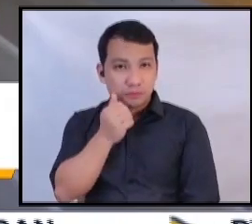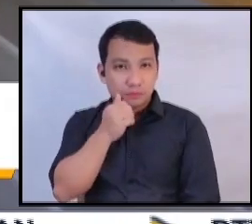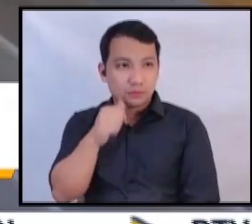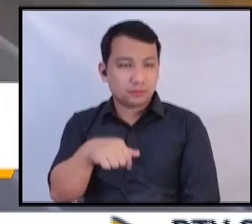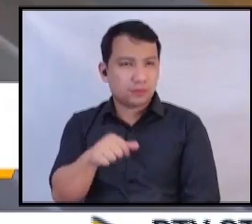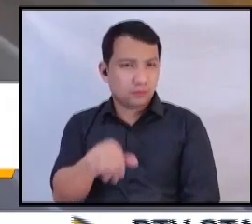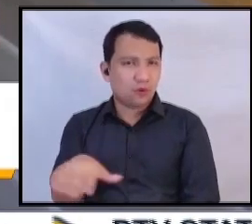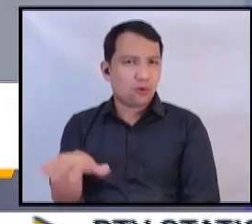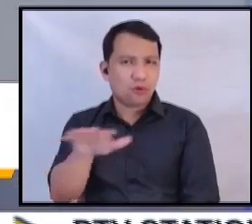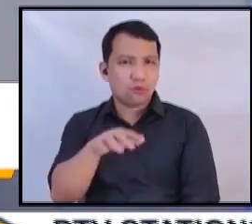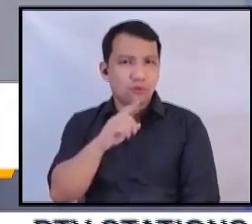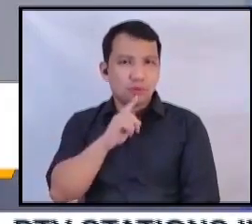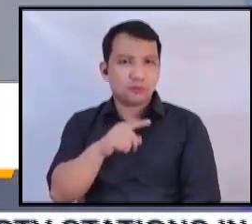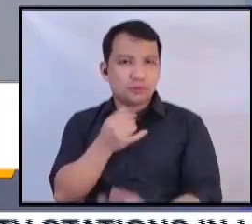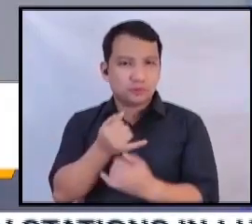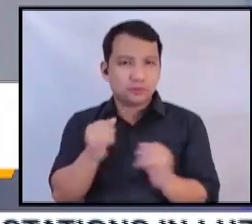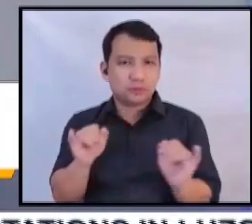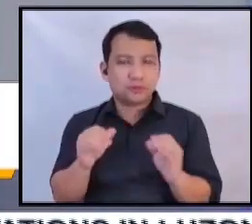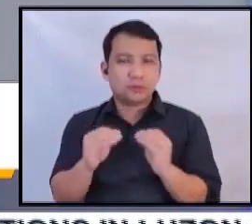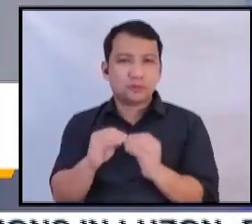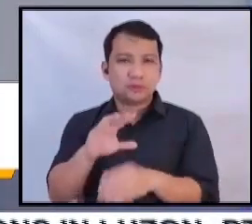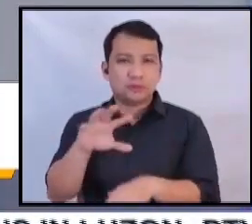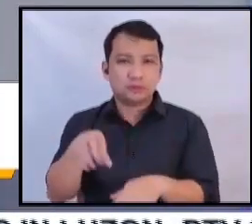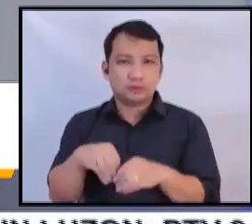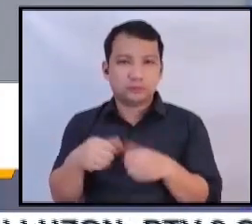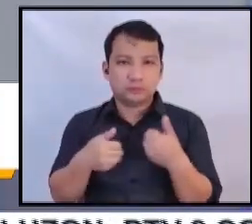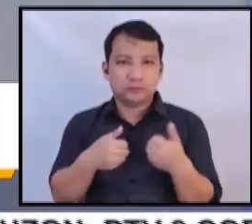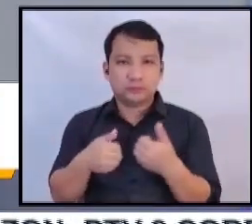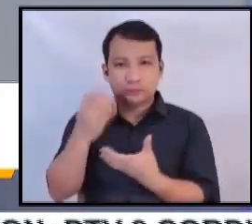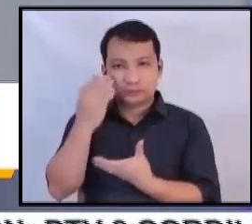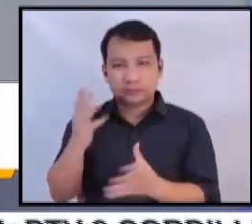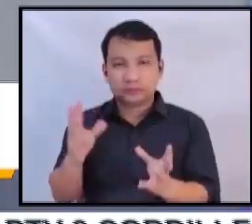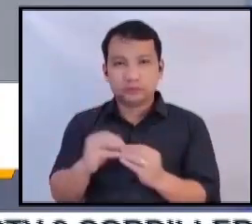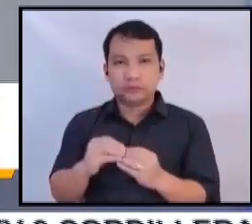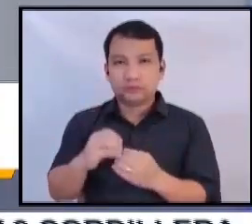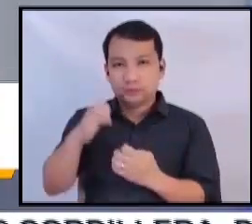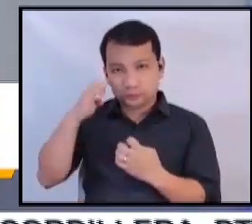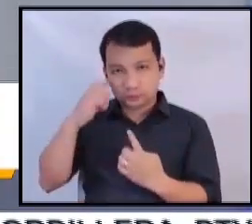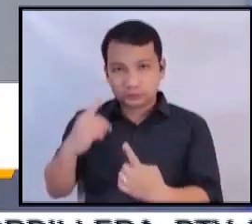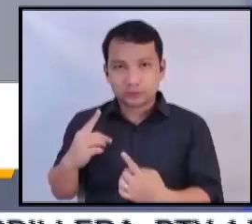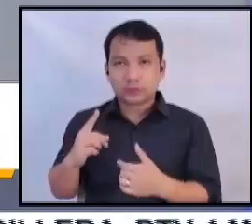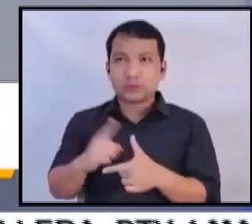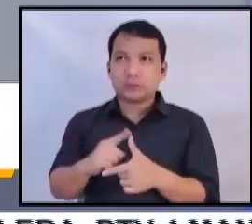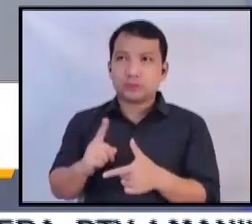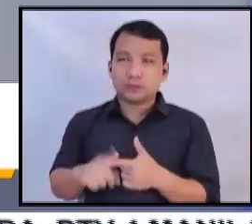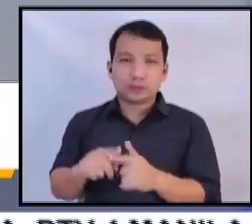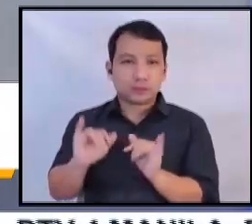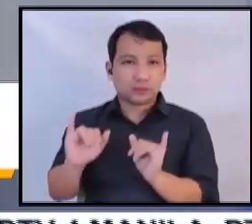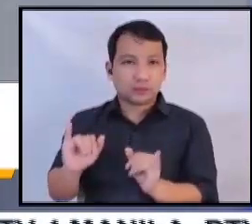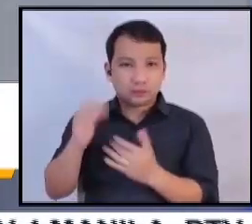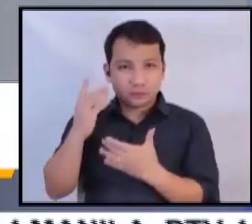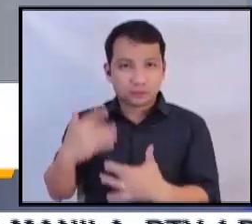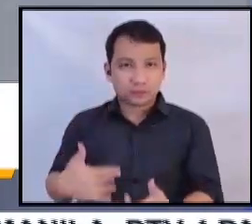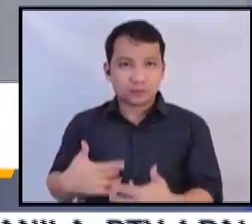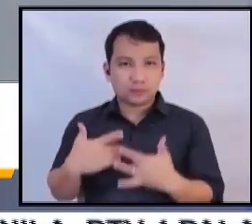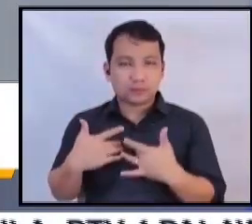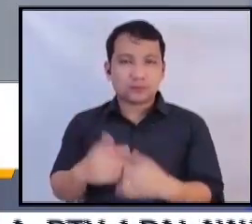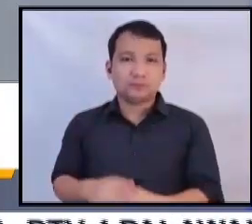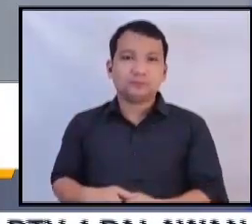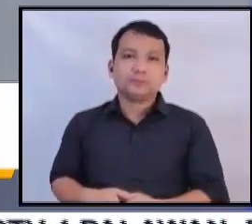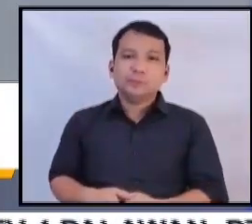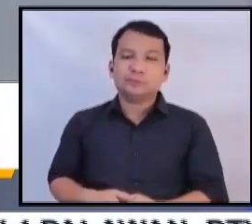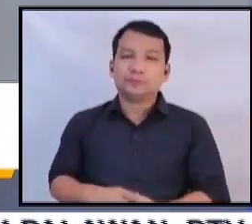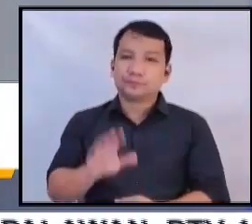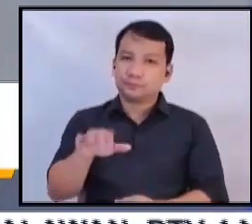the individuals who are now struggling with their education and maintaining their lifestyle po, is just